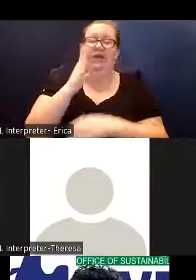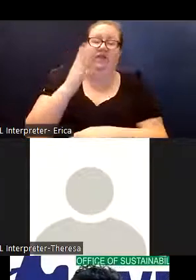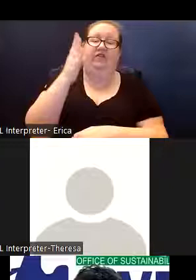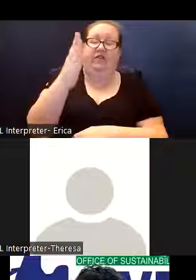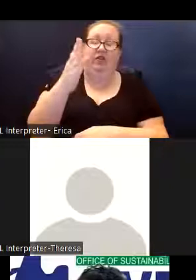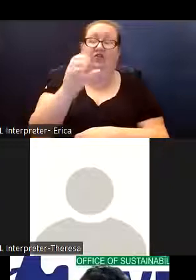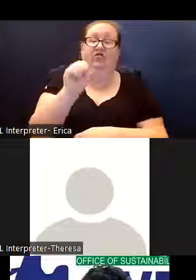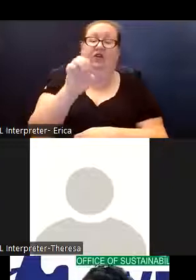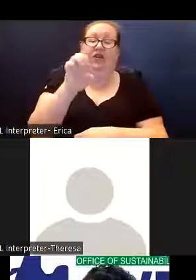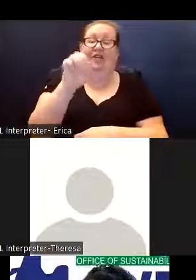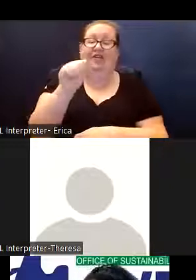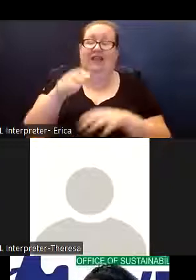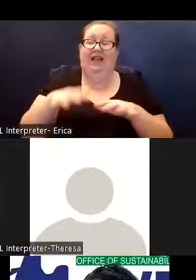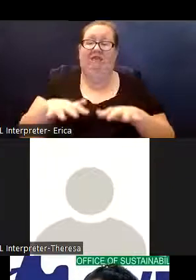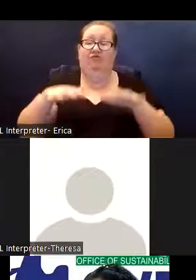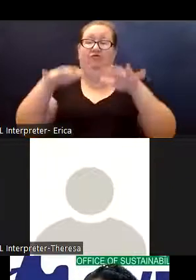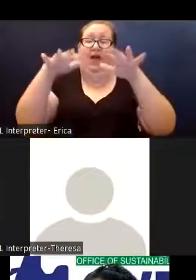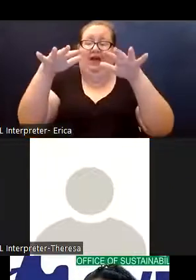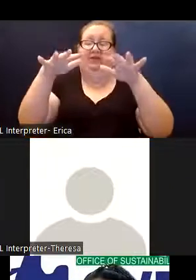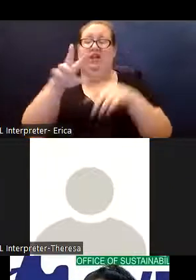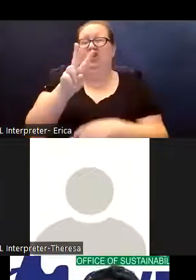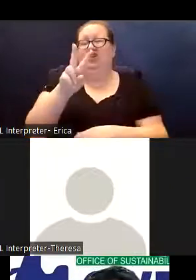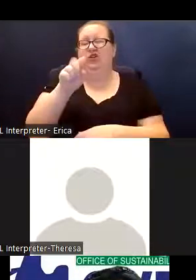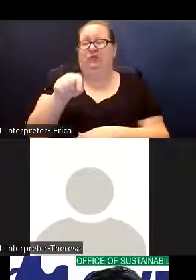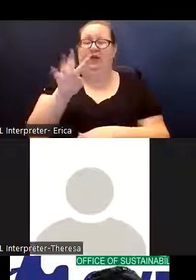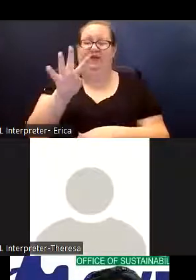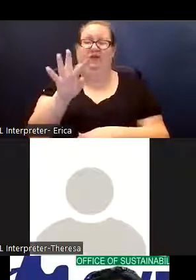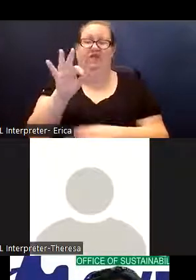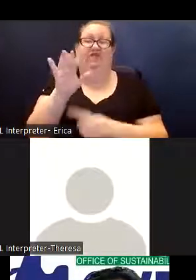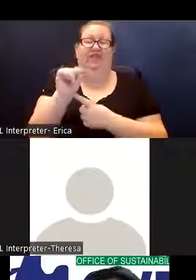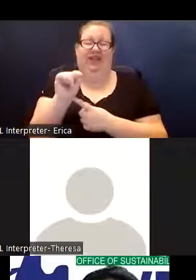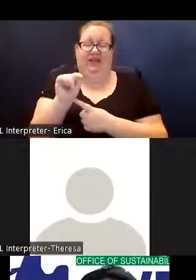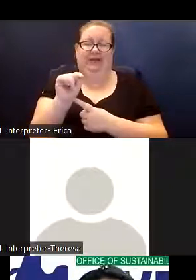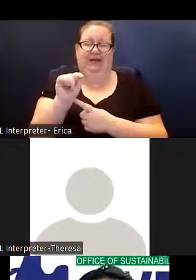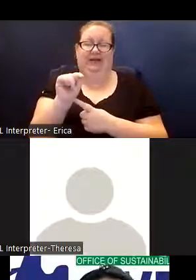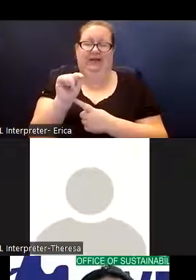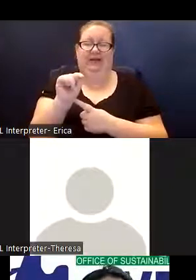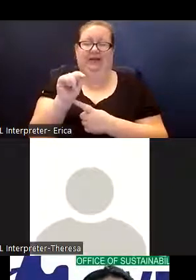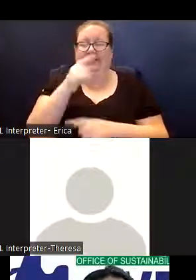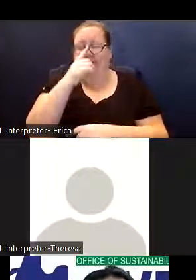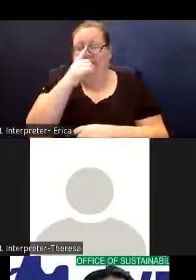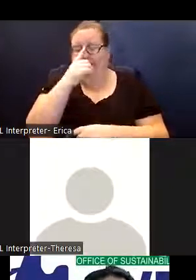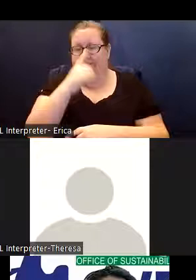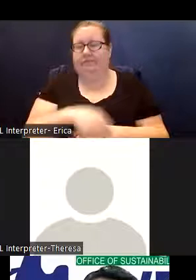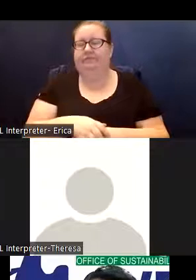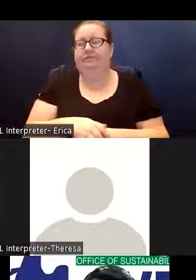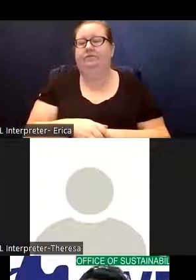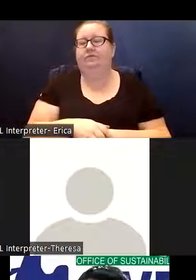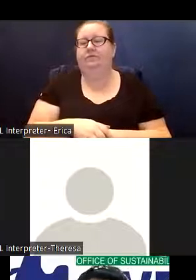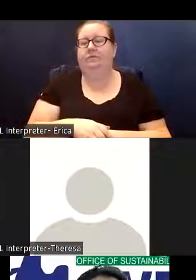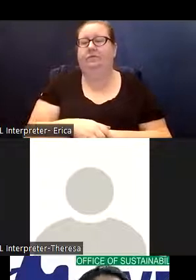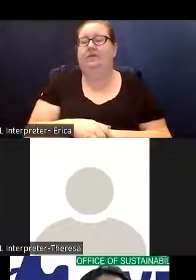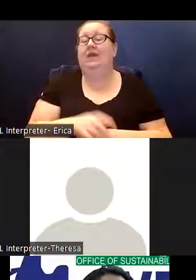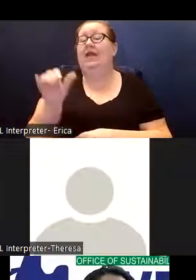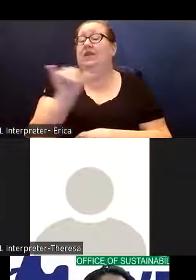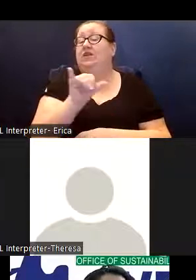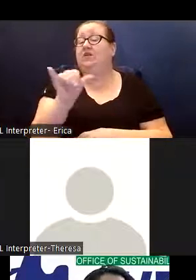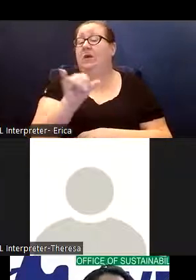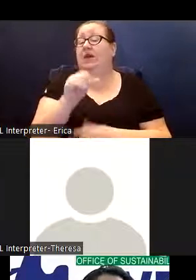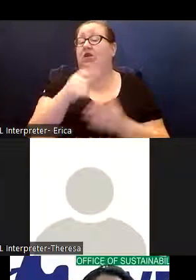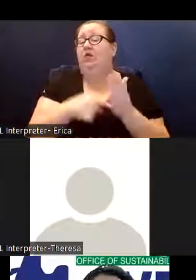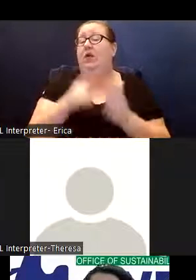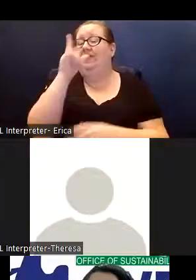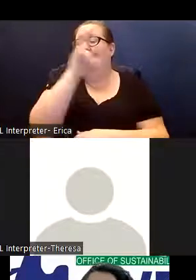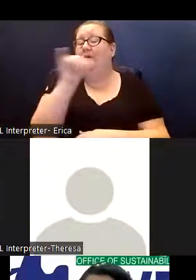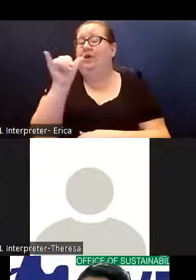level rise event, about 2.5 feet, 2.4 feet of sea level rise. as well as what that looks like